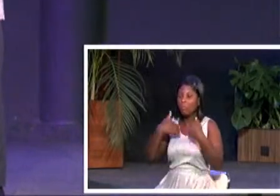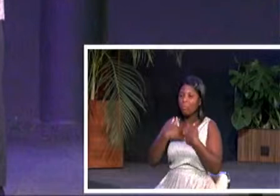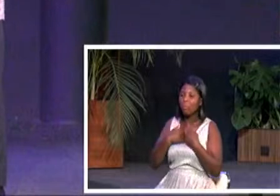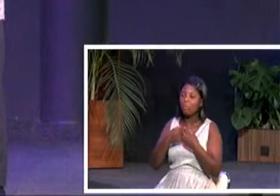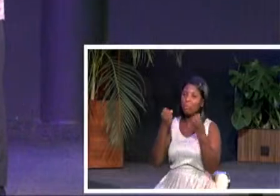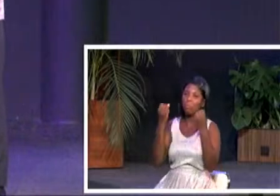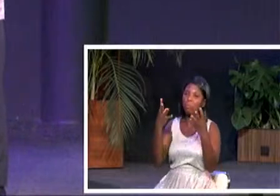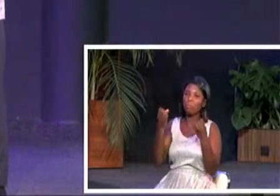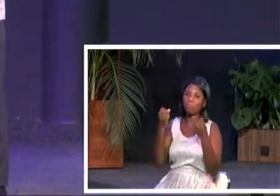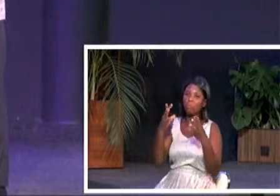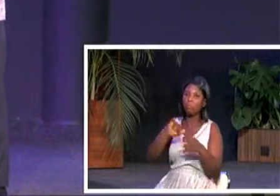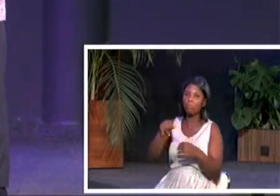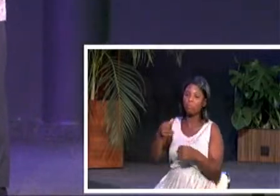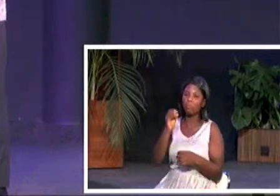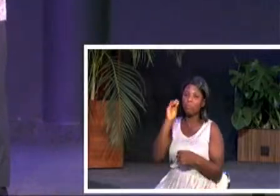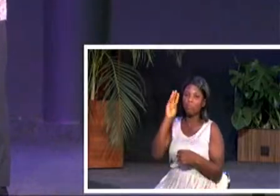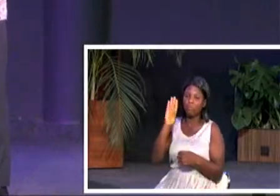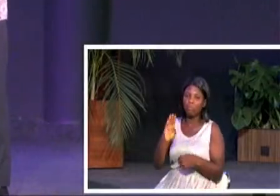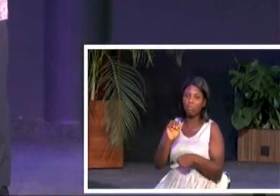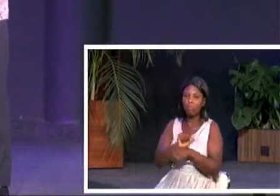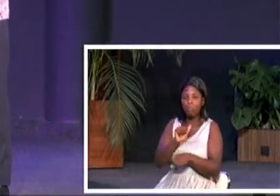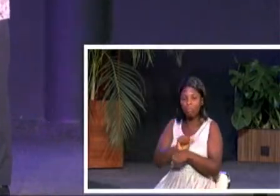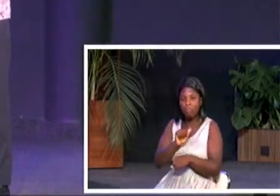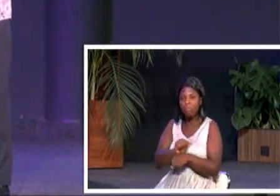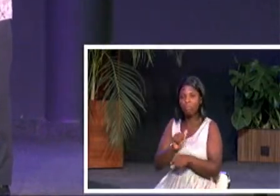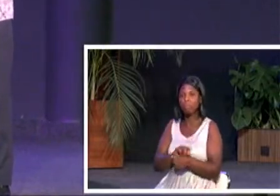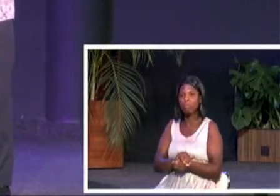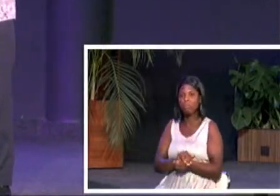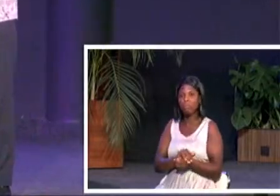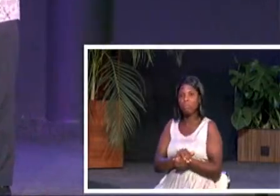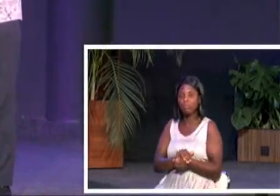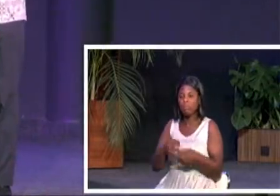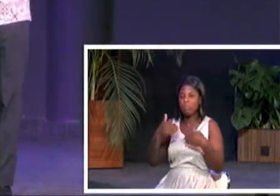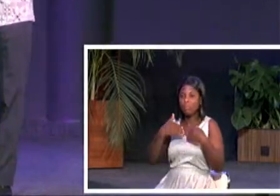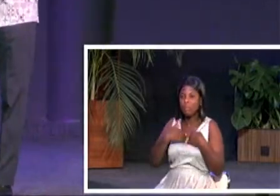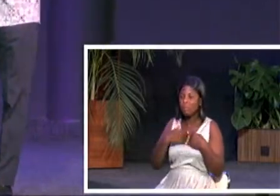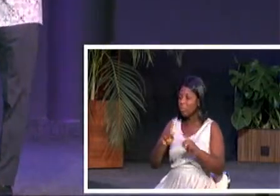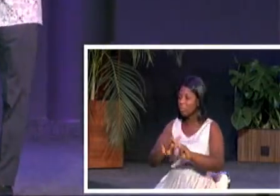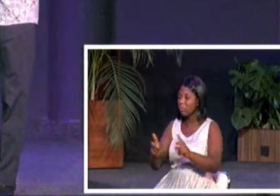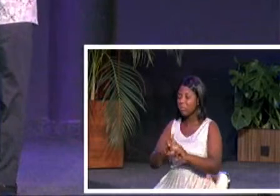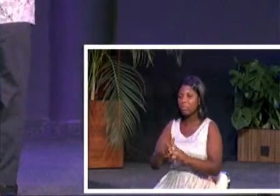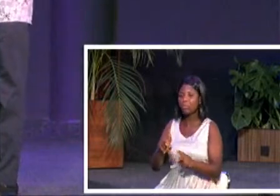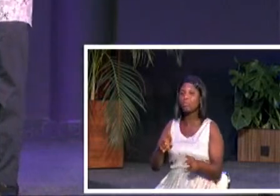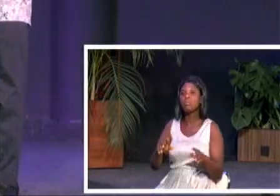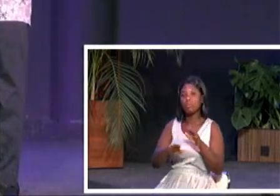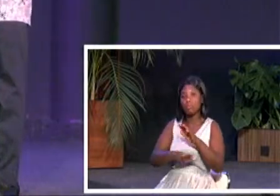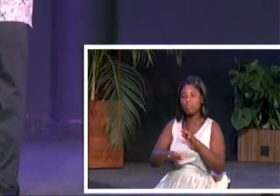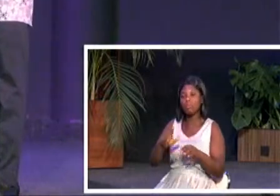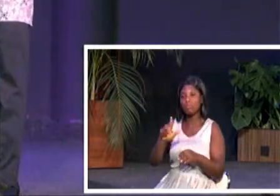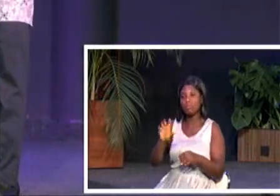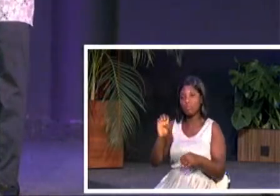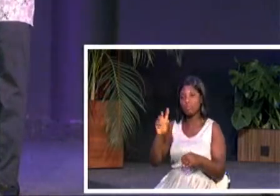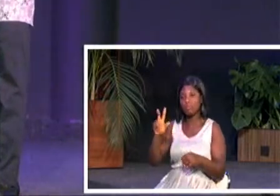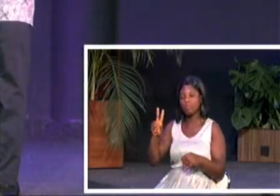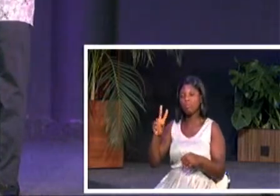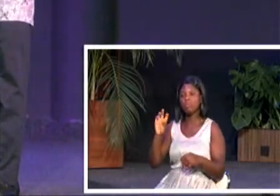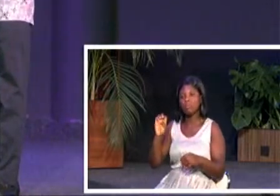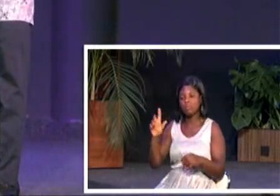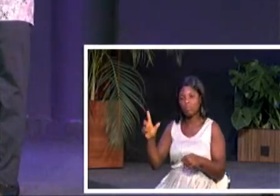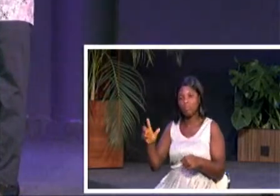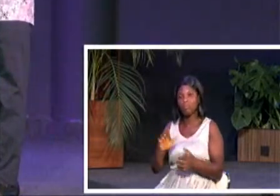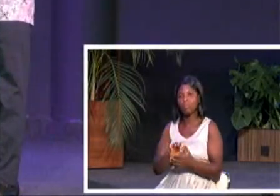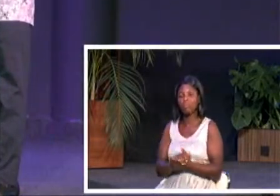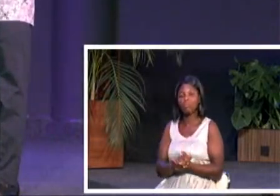different industries and across different levels, all right? And so don't sit and think, oh, it's asking for senior managers,